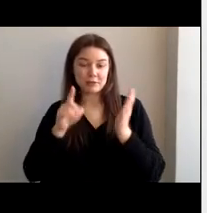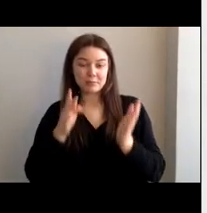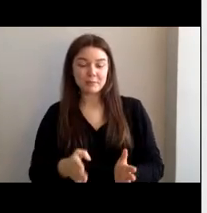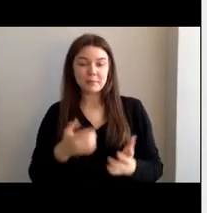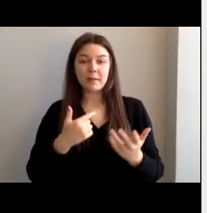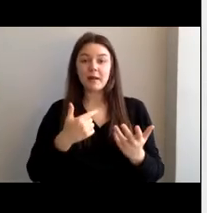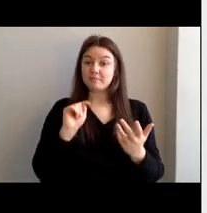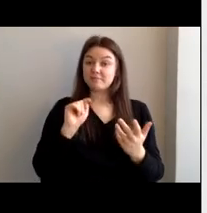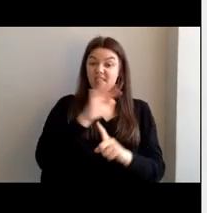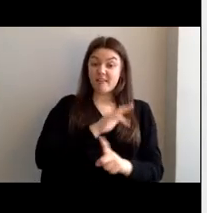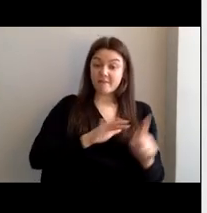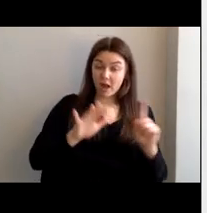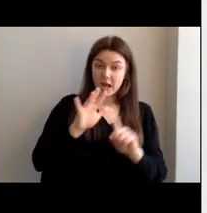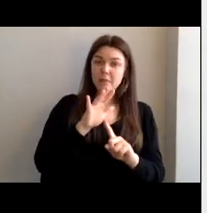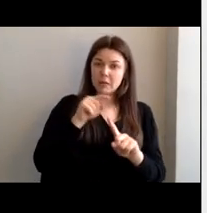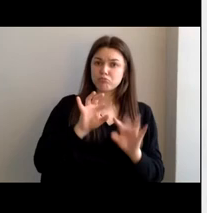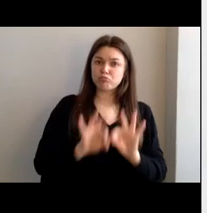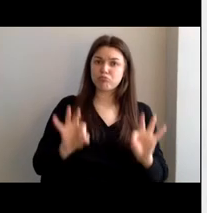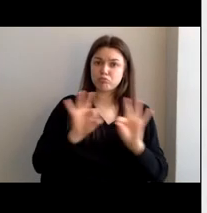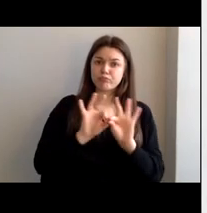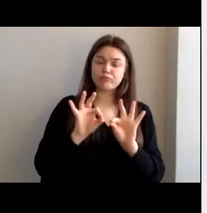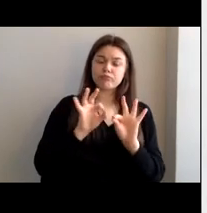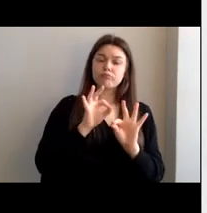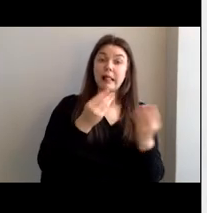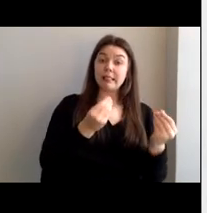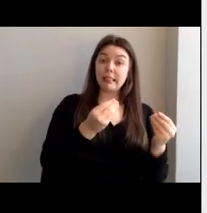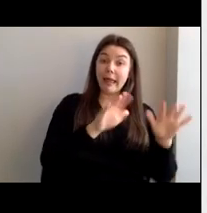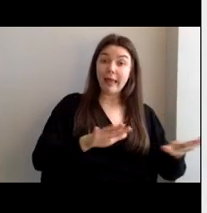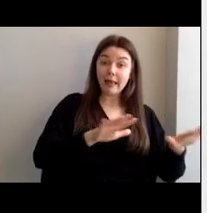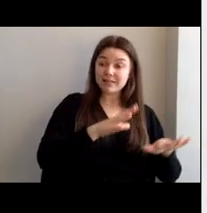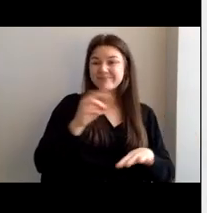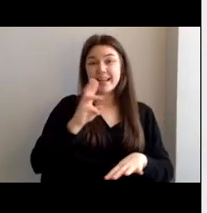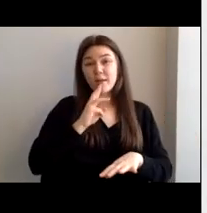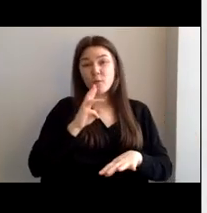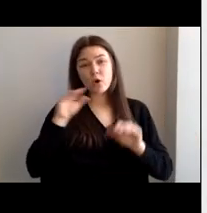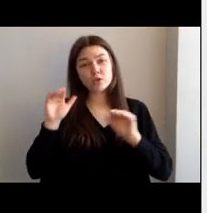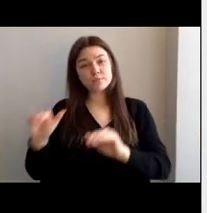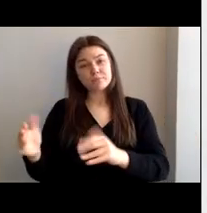environment does consist of both land and the ocean. So